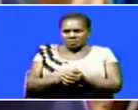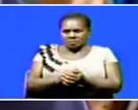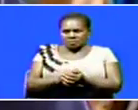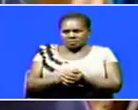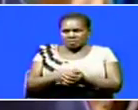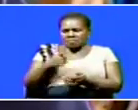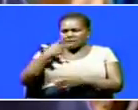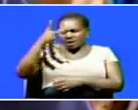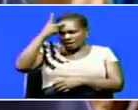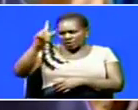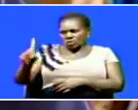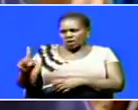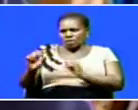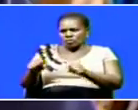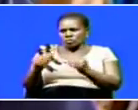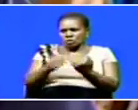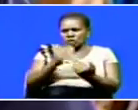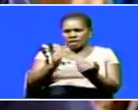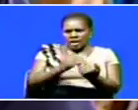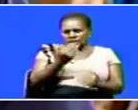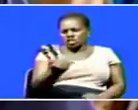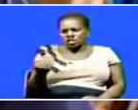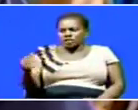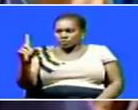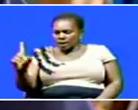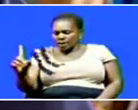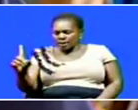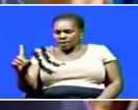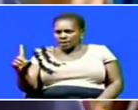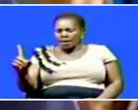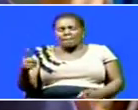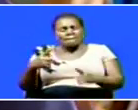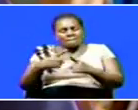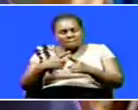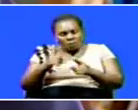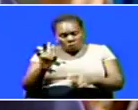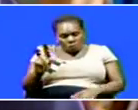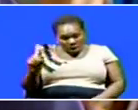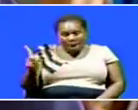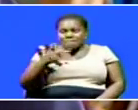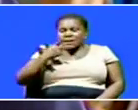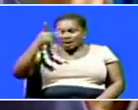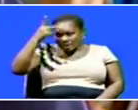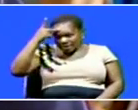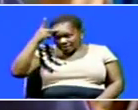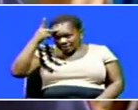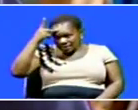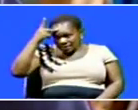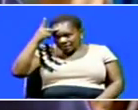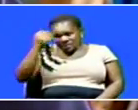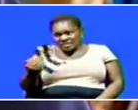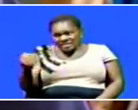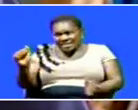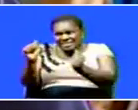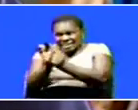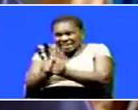One parent can look after 10 kids. And one parent, the 10 kids are not able